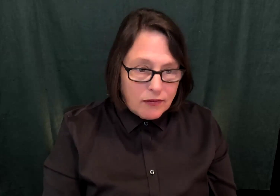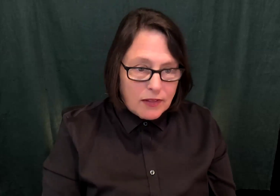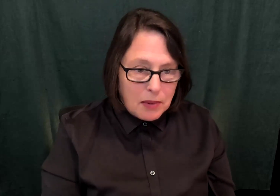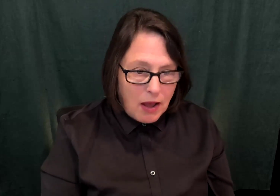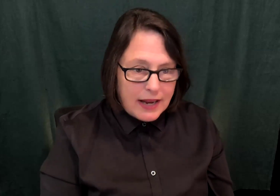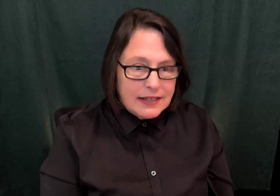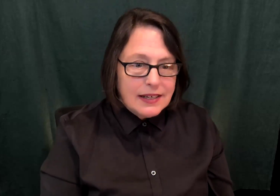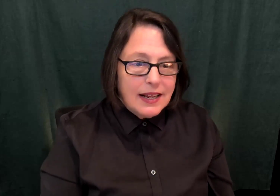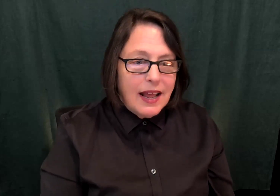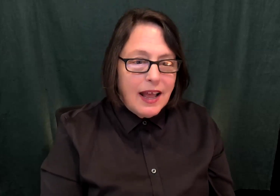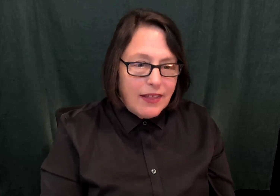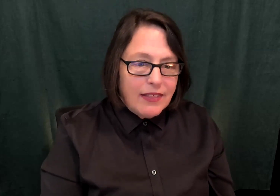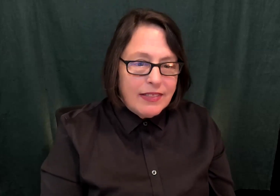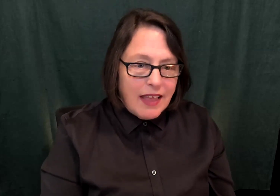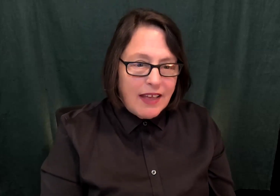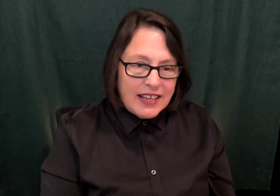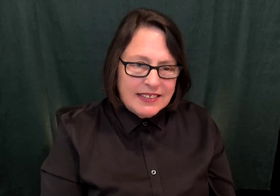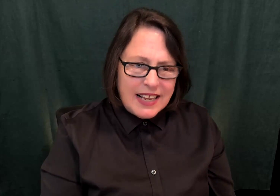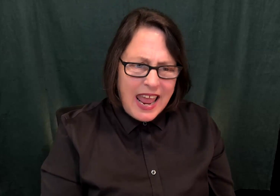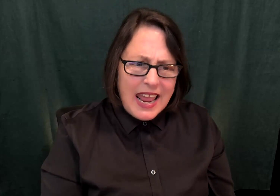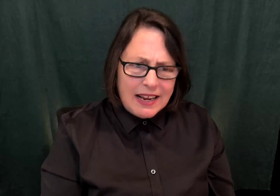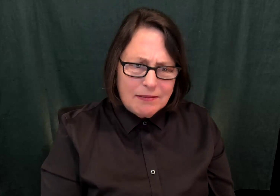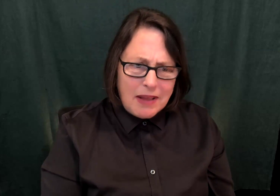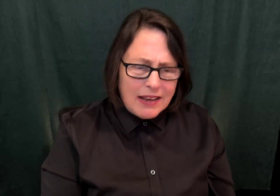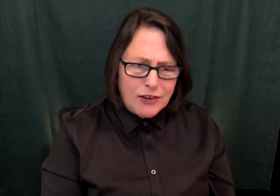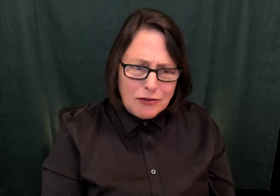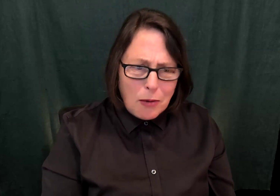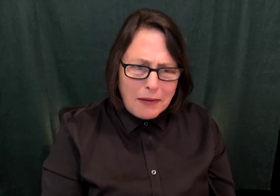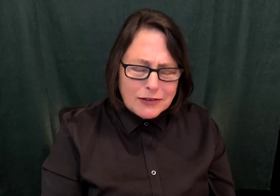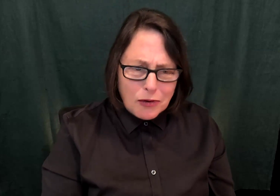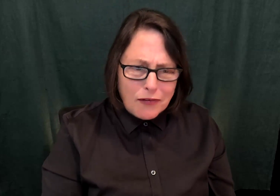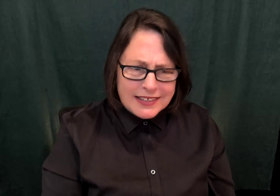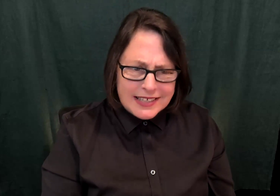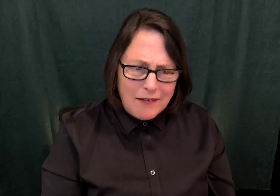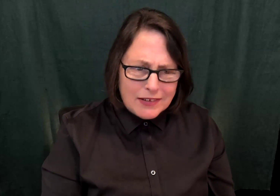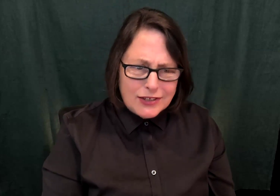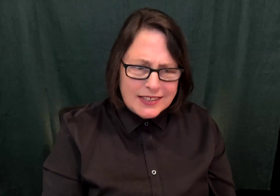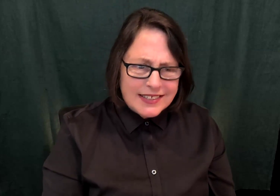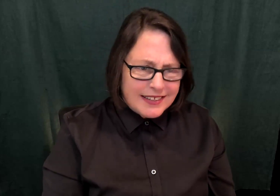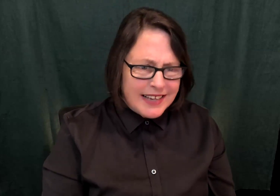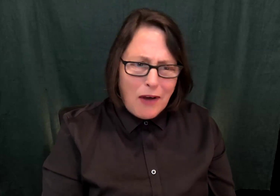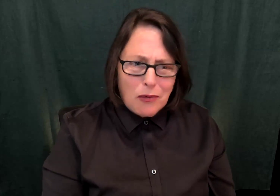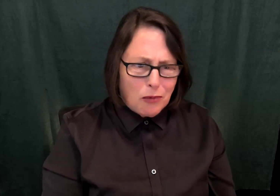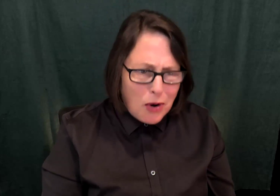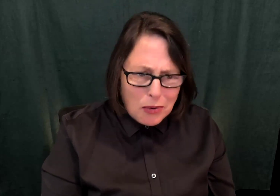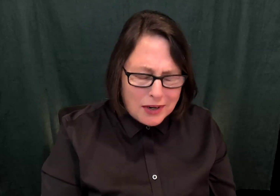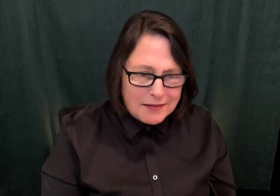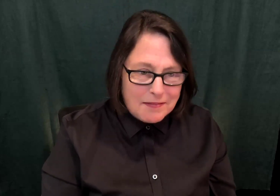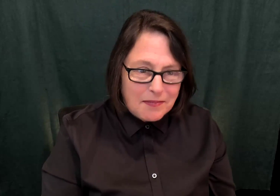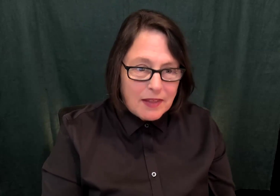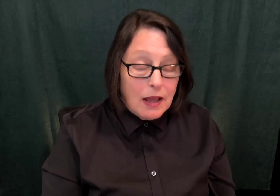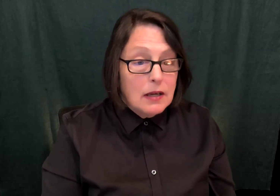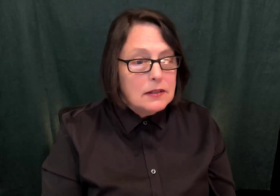to the School for the Blind, they said, hey, do you know about the School for the Deaf? It's just down the